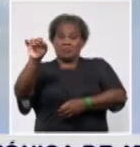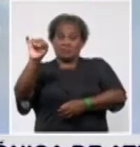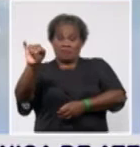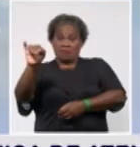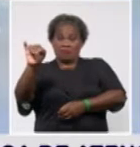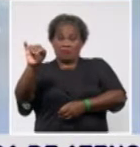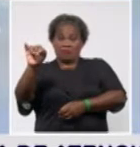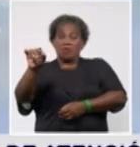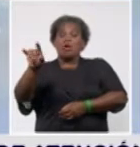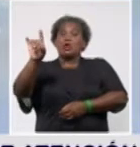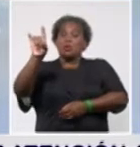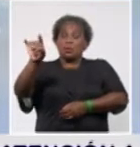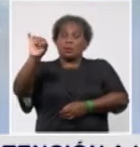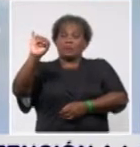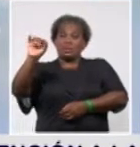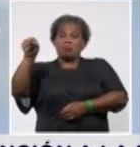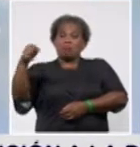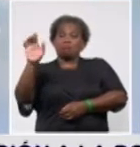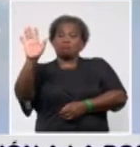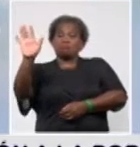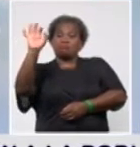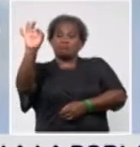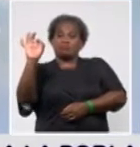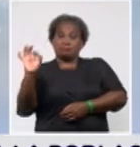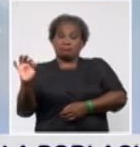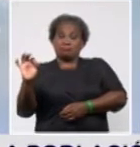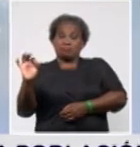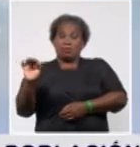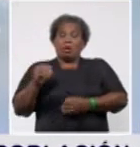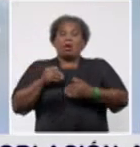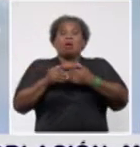604 of these 626, or